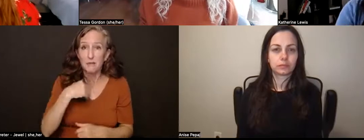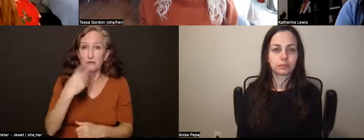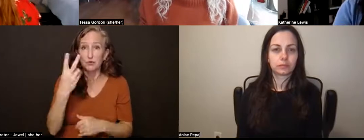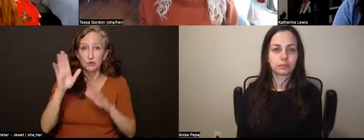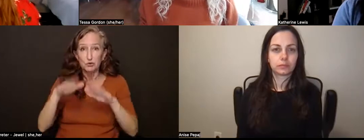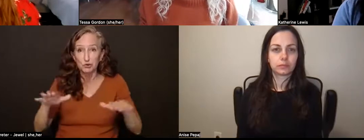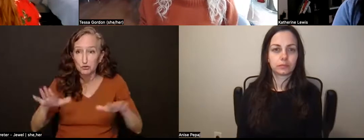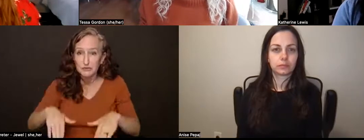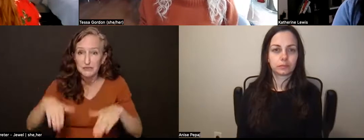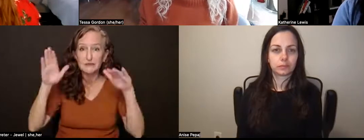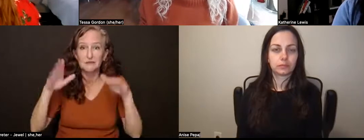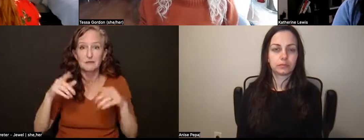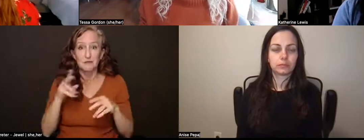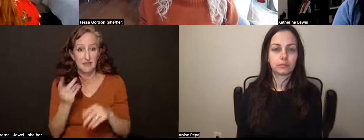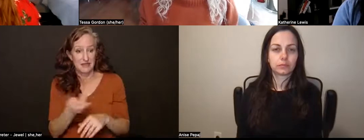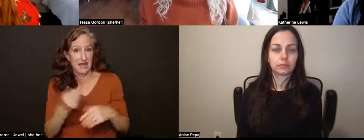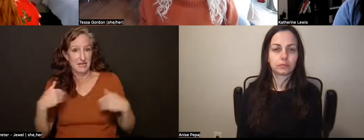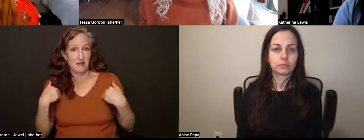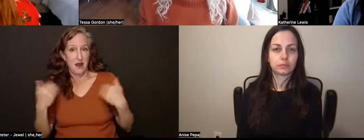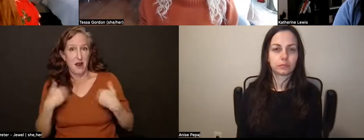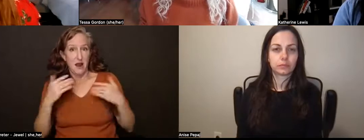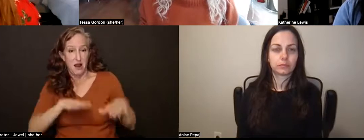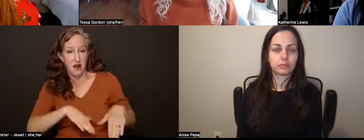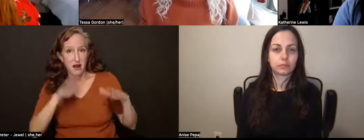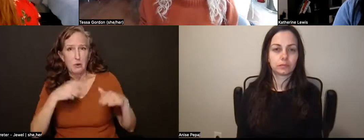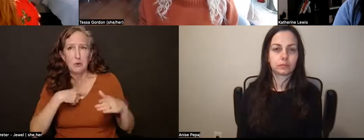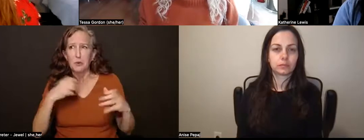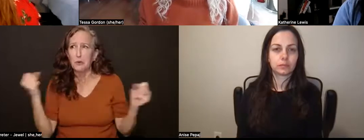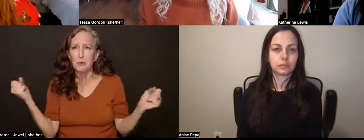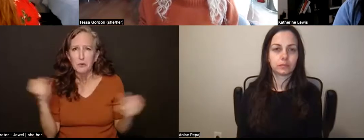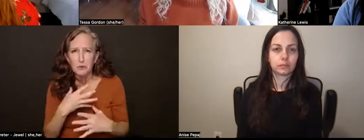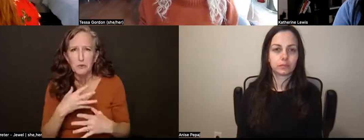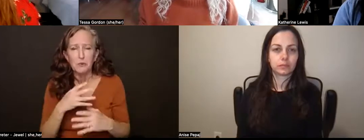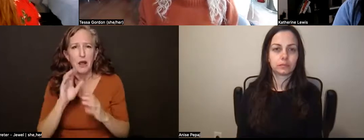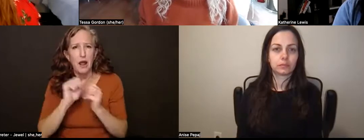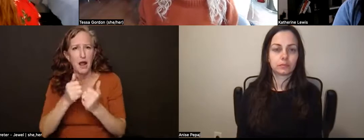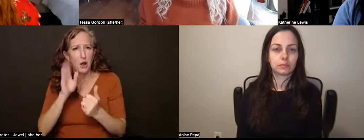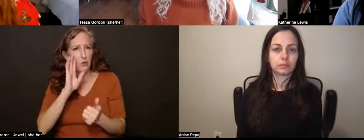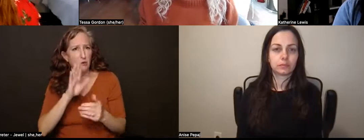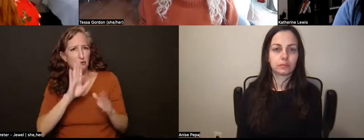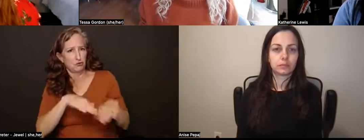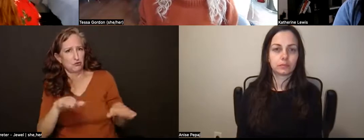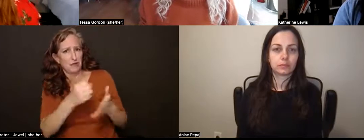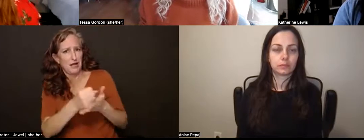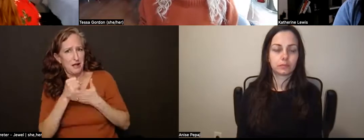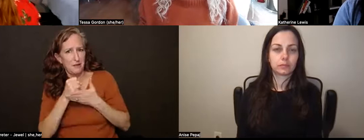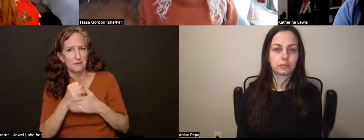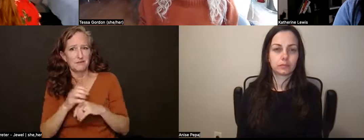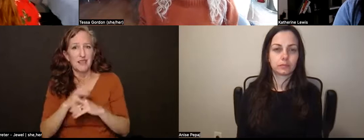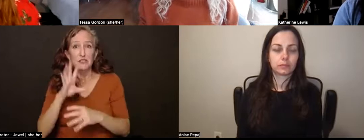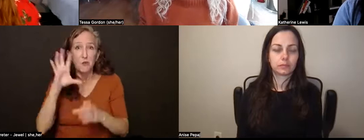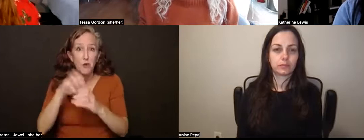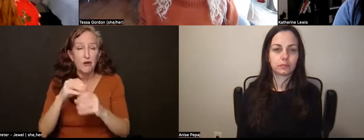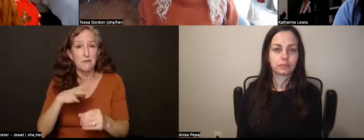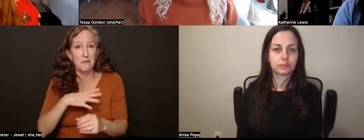huge fear of mine. Like, what am I going to do? And how are my children going to help navigate? So that's become part of my parenting, is